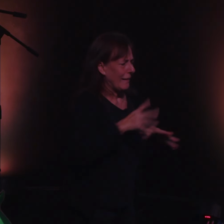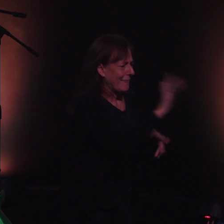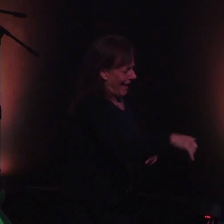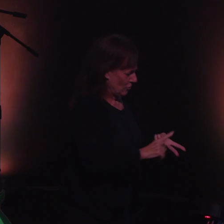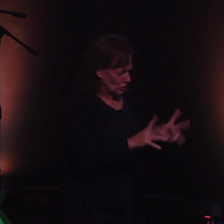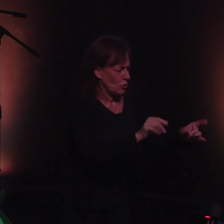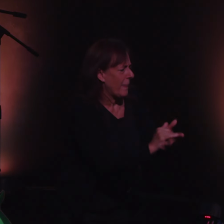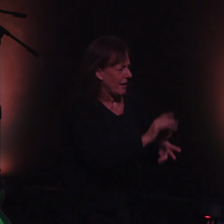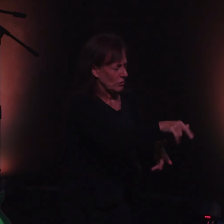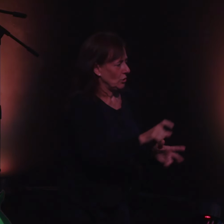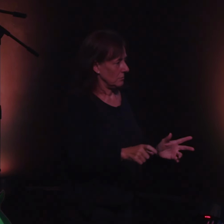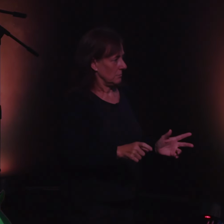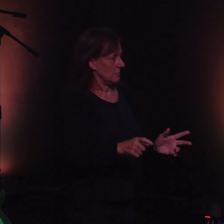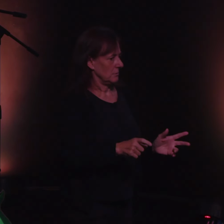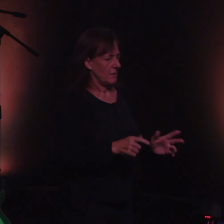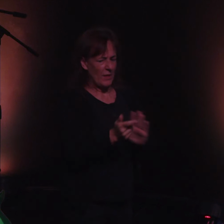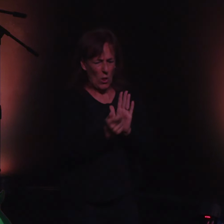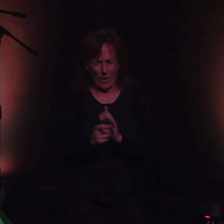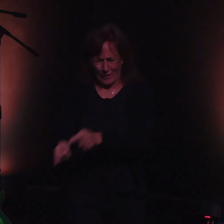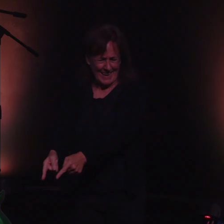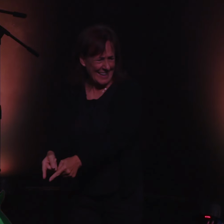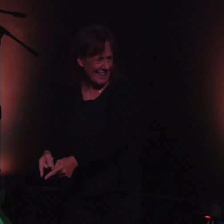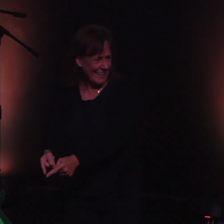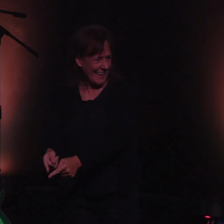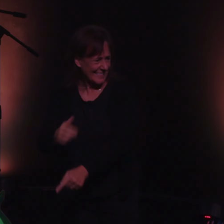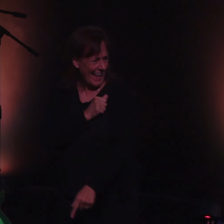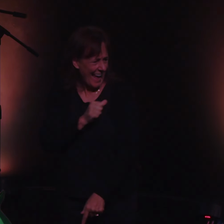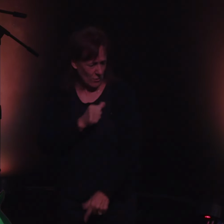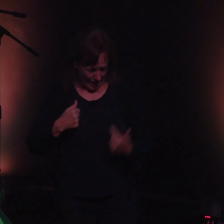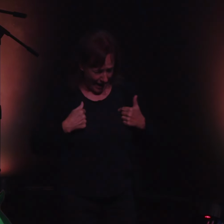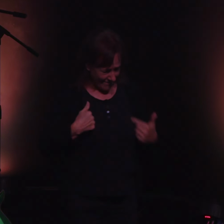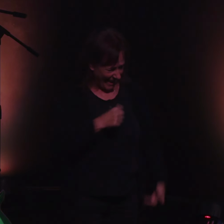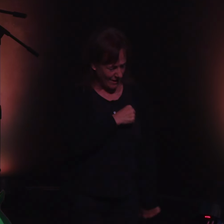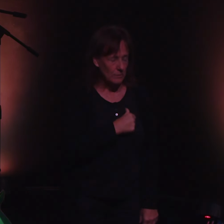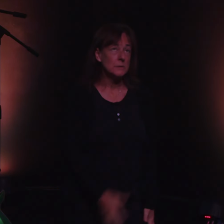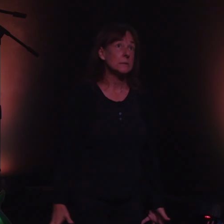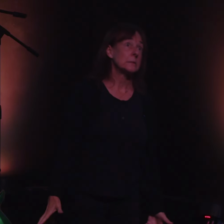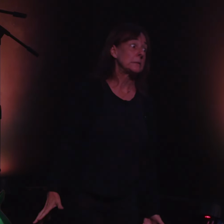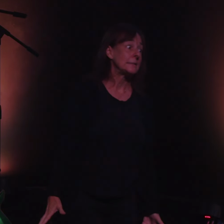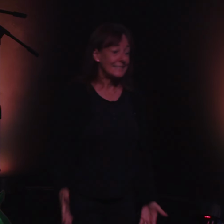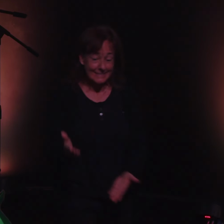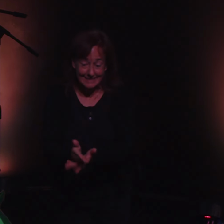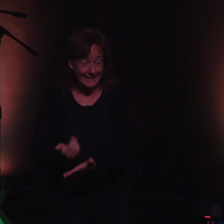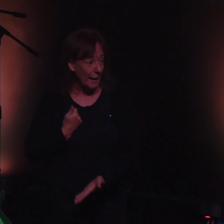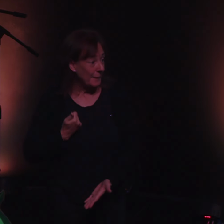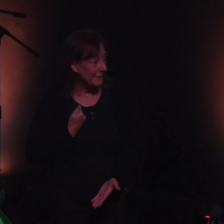this. You know who did that? The lawyer. We just read it. The Pharisees. That's what they did. I do the same thing.